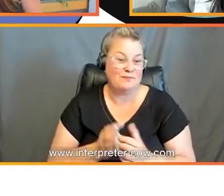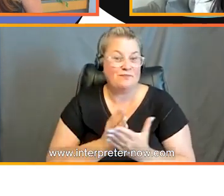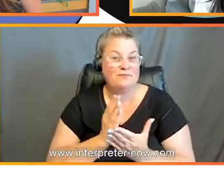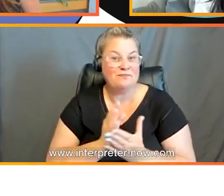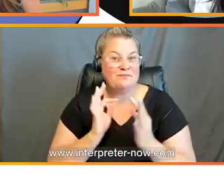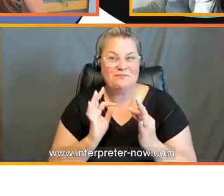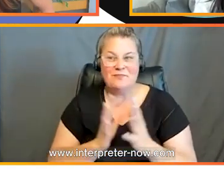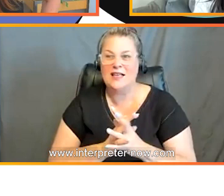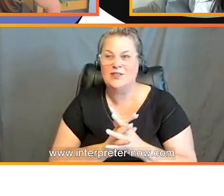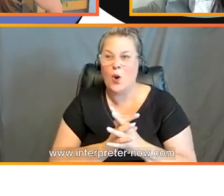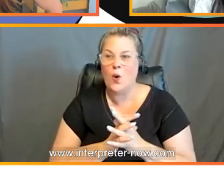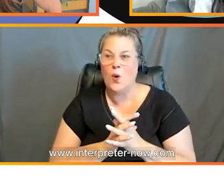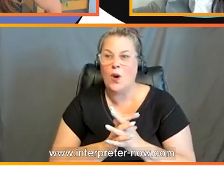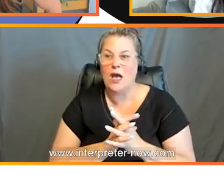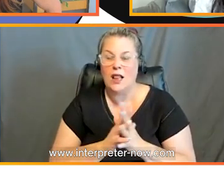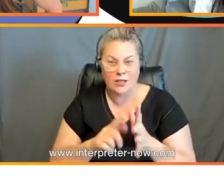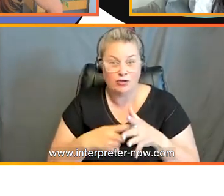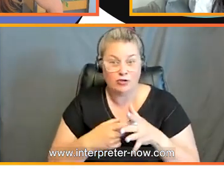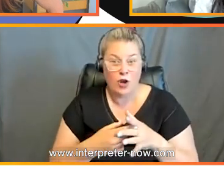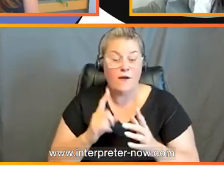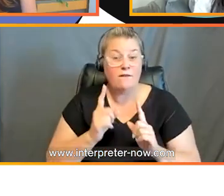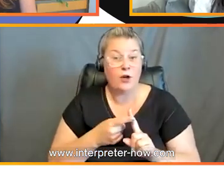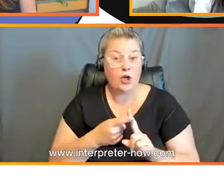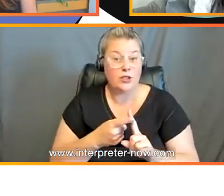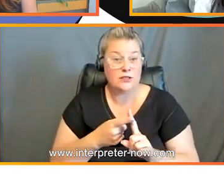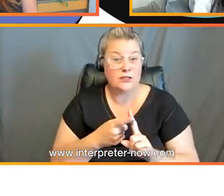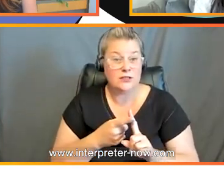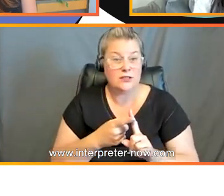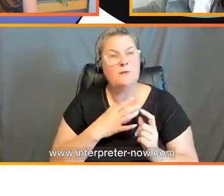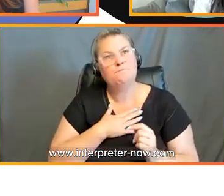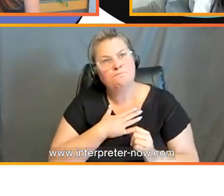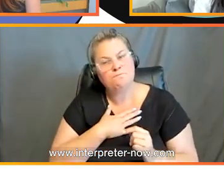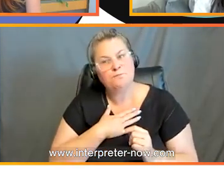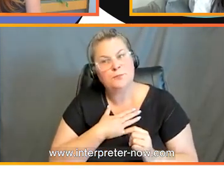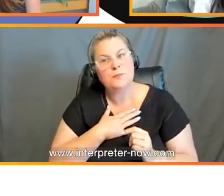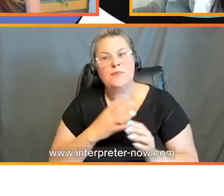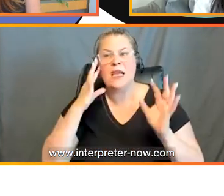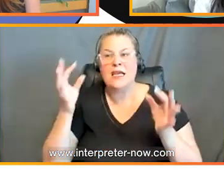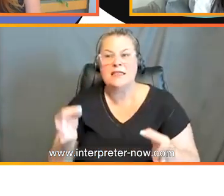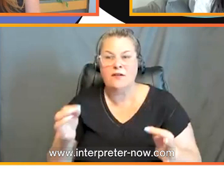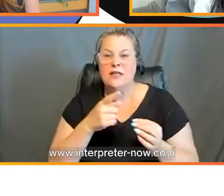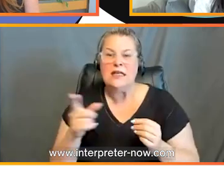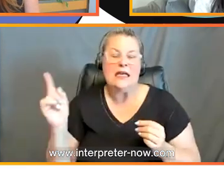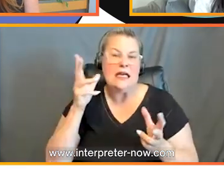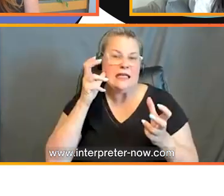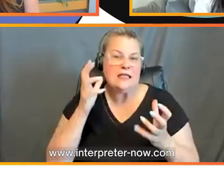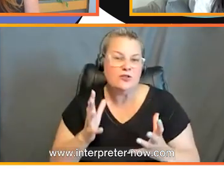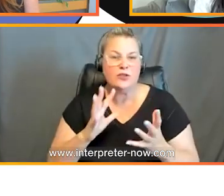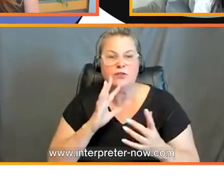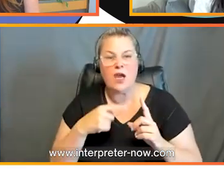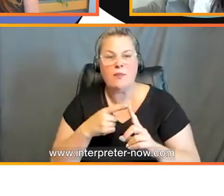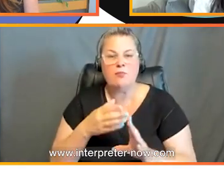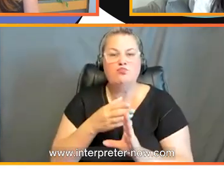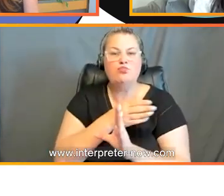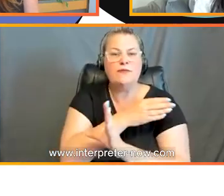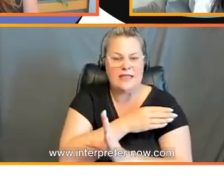www.interpreter-now.com. All right, let's jump in first. Definitely listeners, if they have listened to your previous episode, they have a sense of your story, but